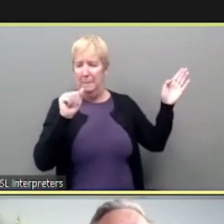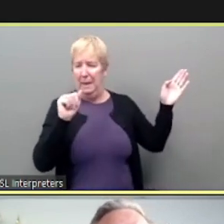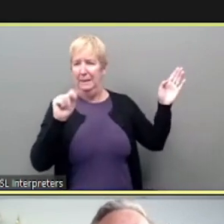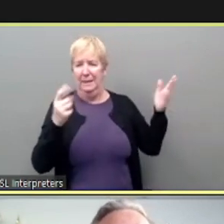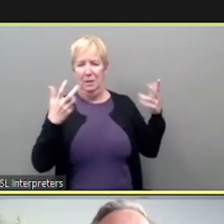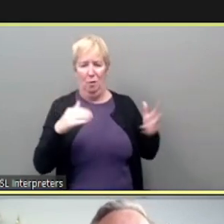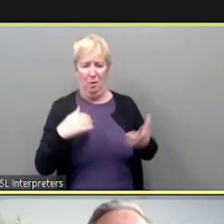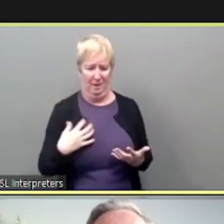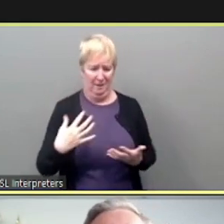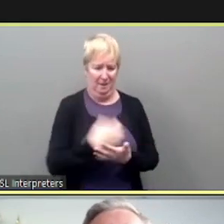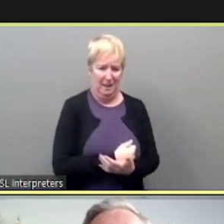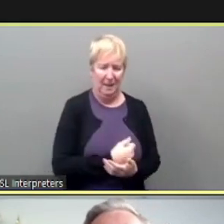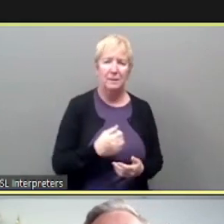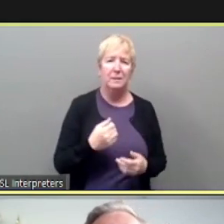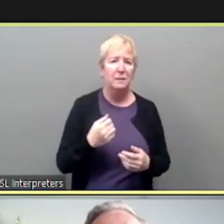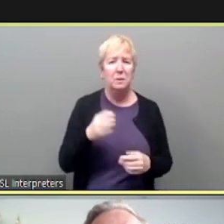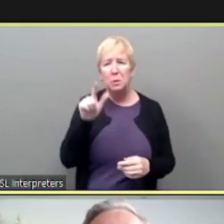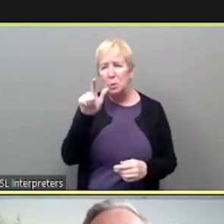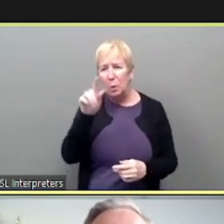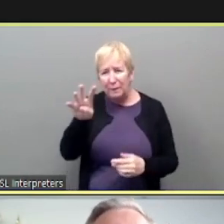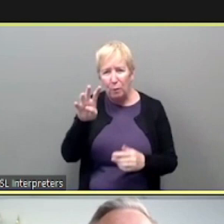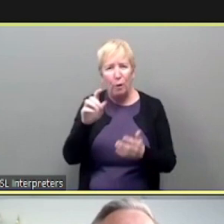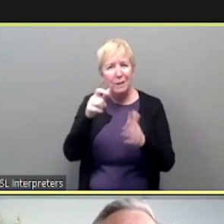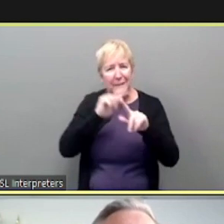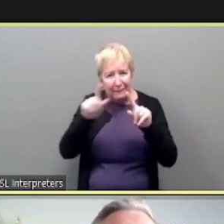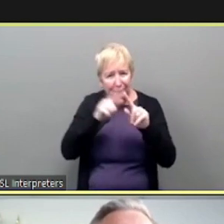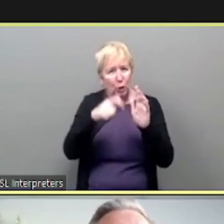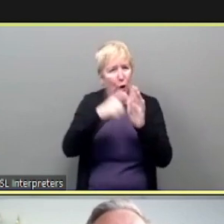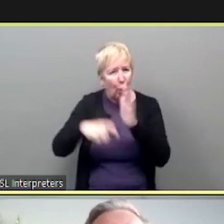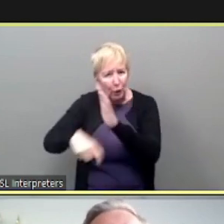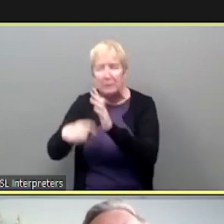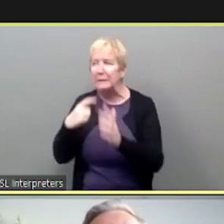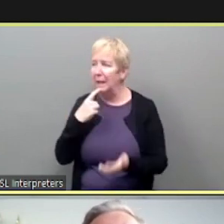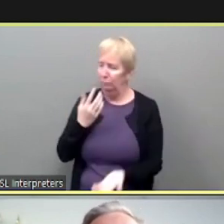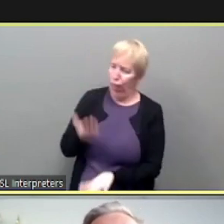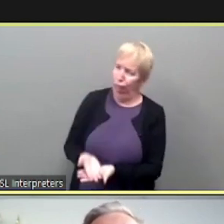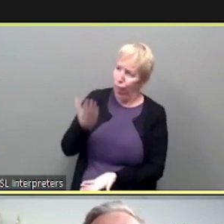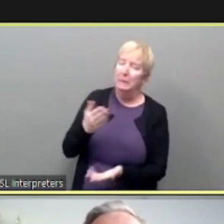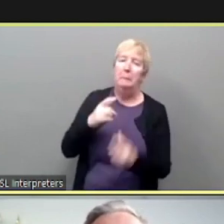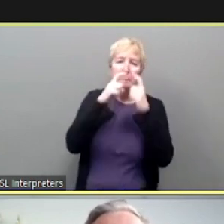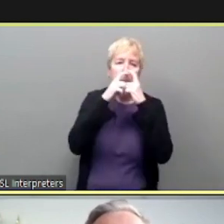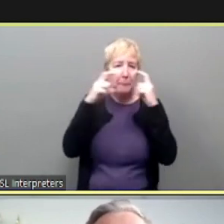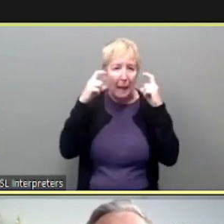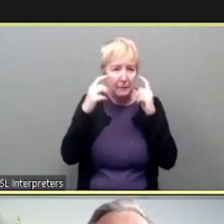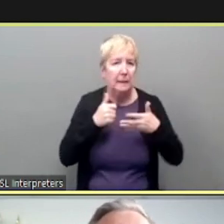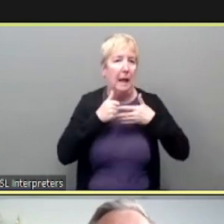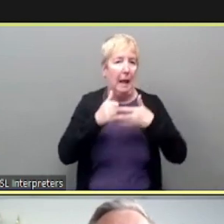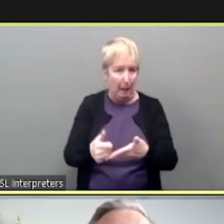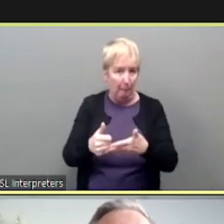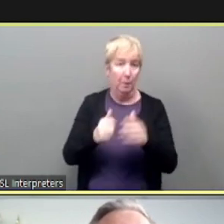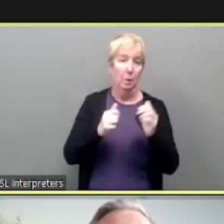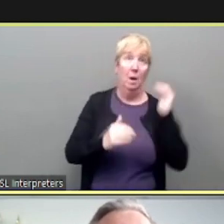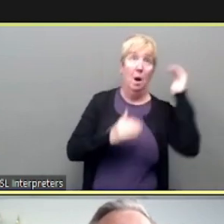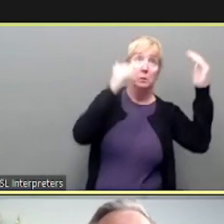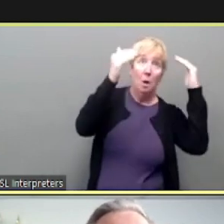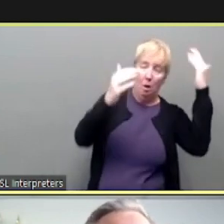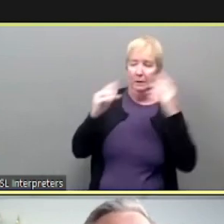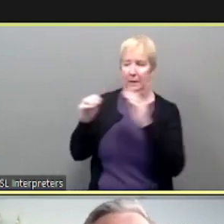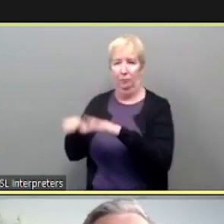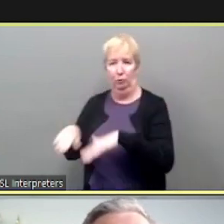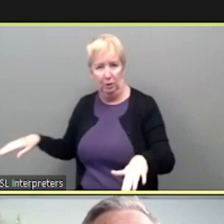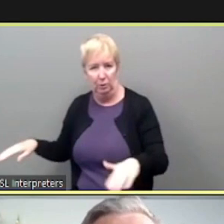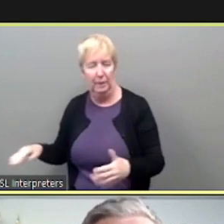showing the effectiveness of masking, also showing effectiveness of masking in children as well. It does reduce the spread. It